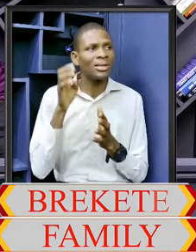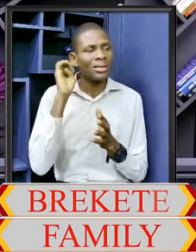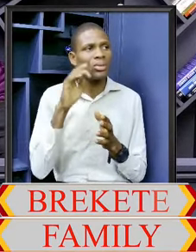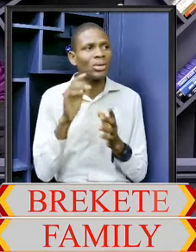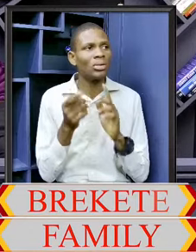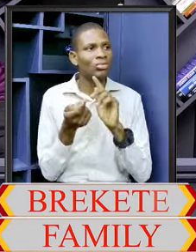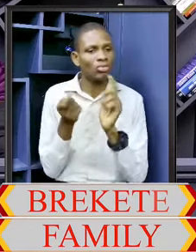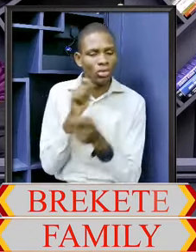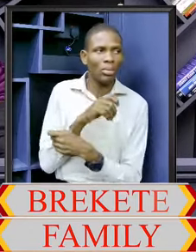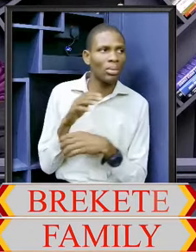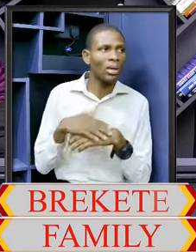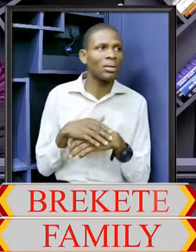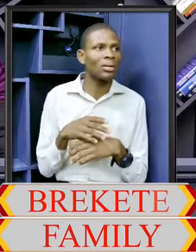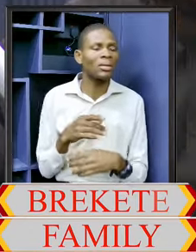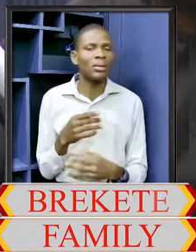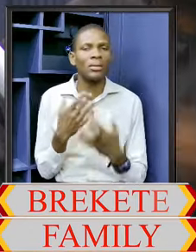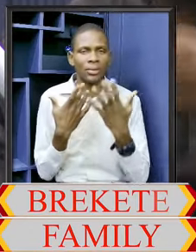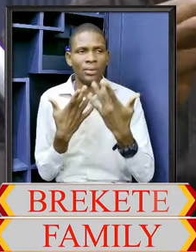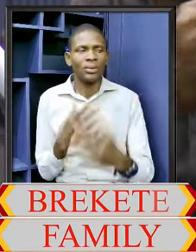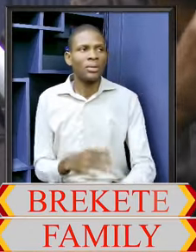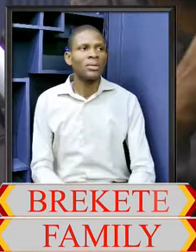no.